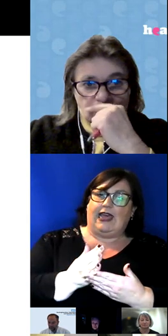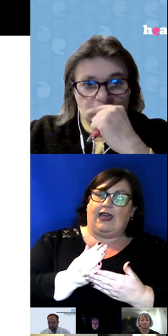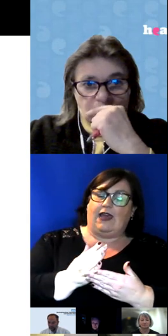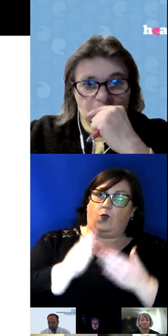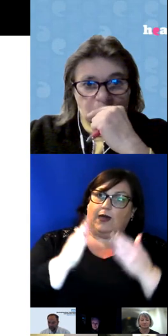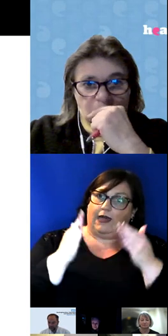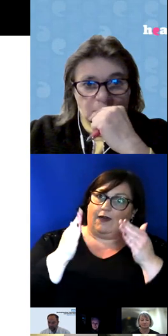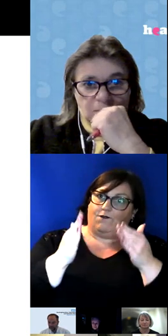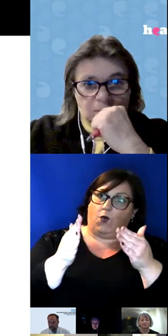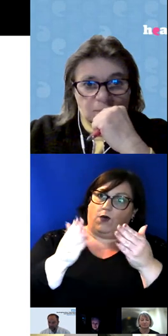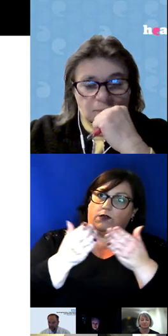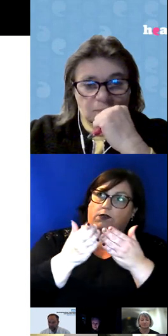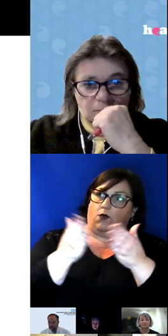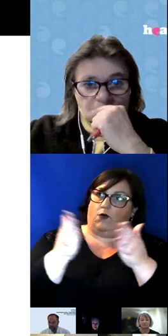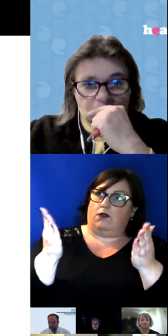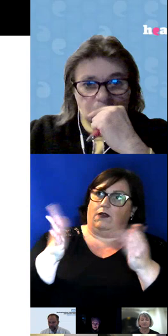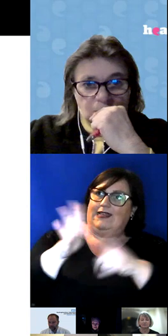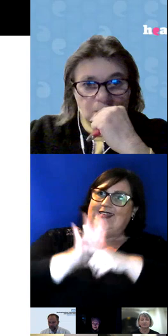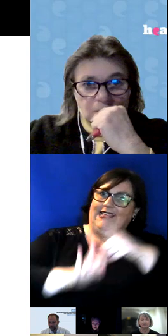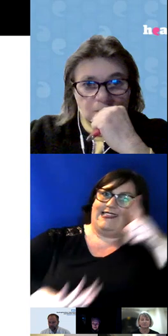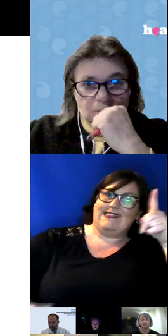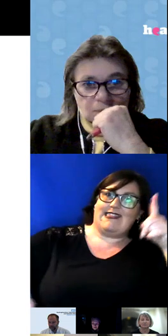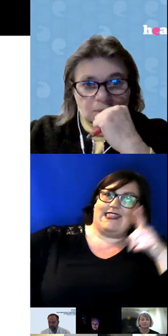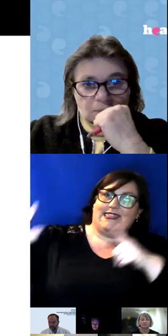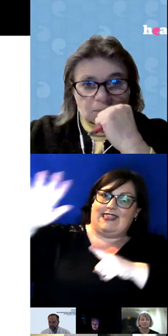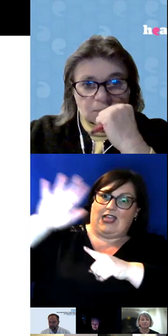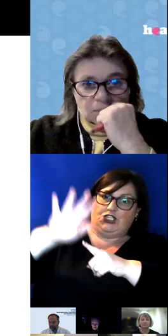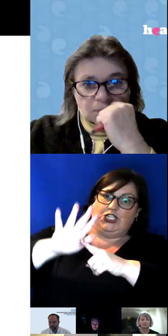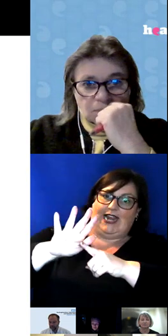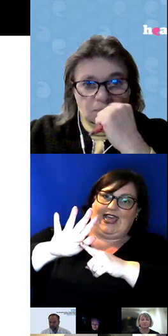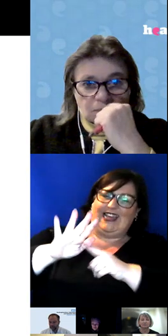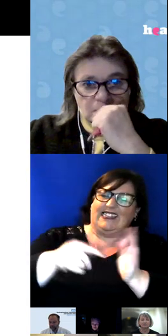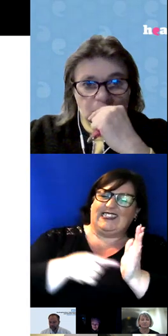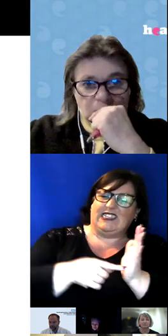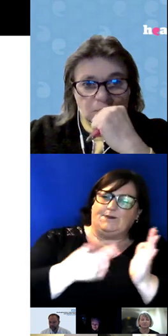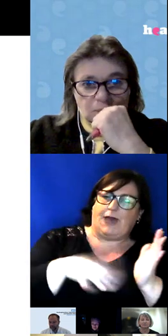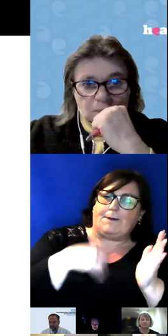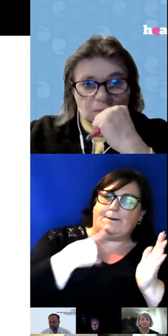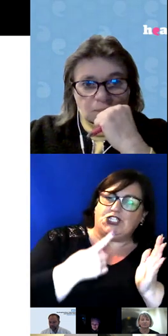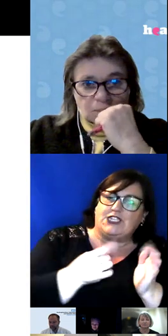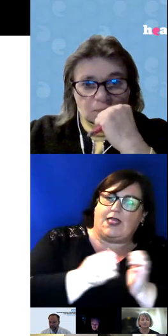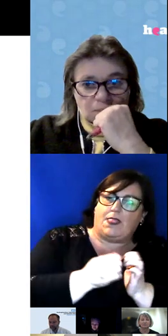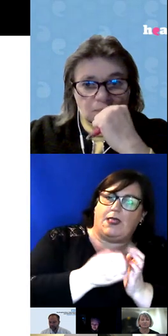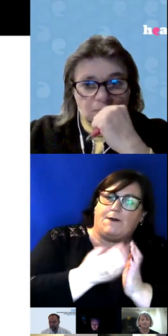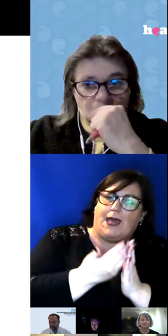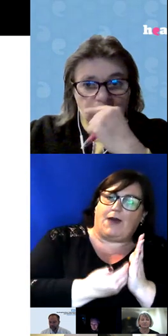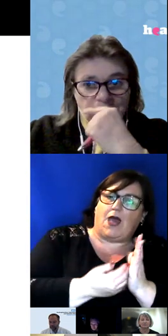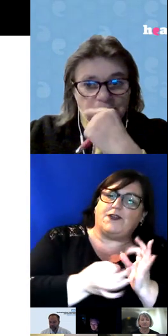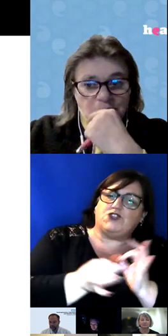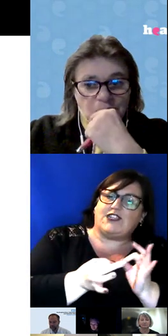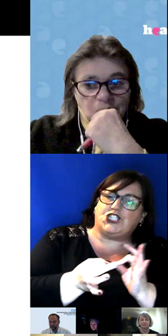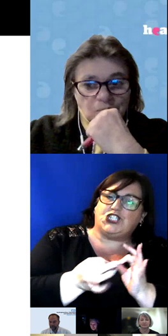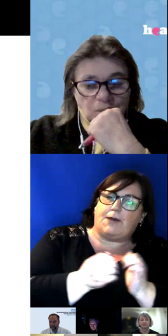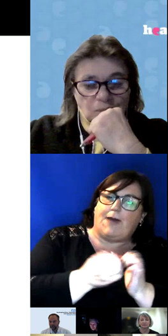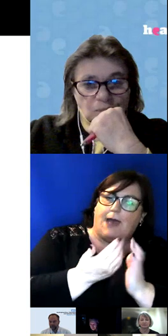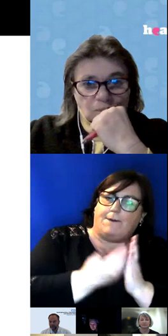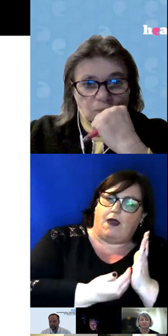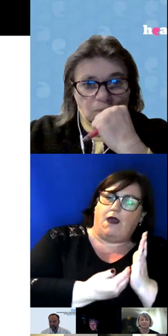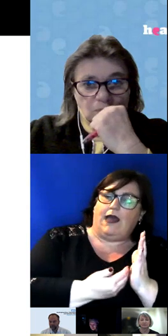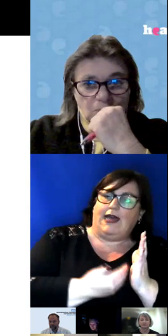the strategy paper that you have today, which talks about that also being